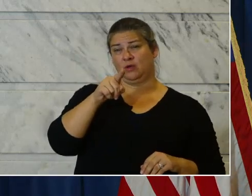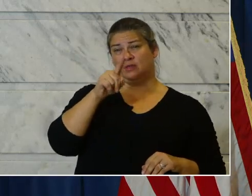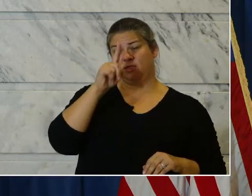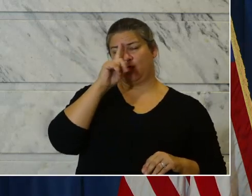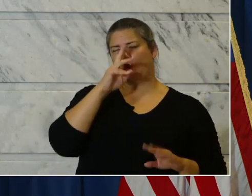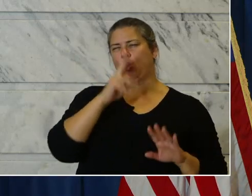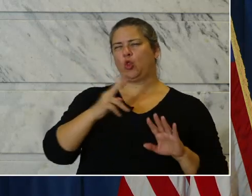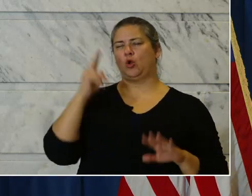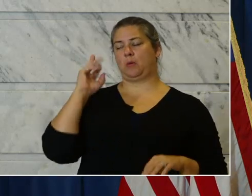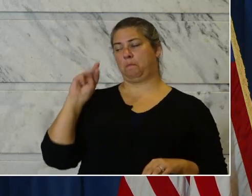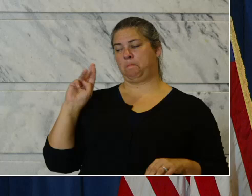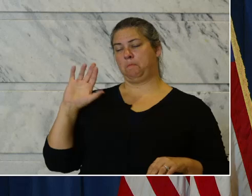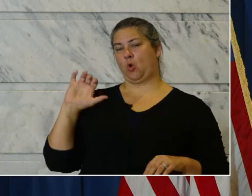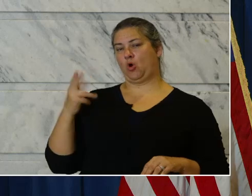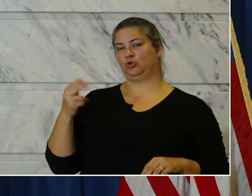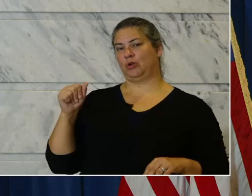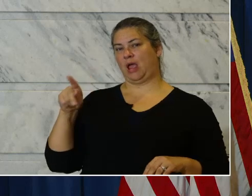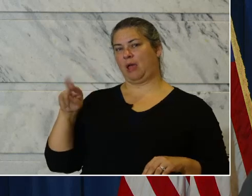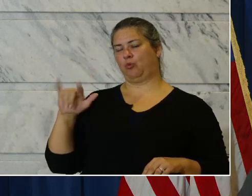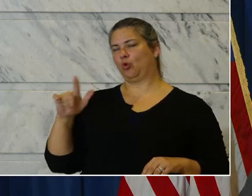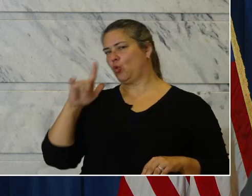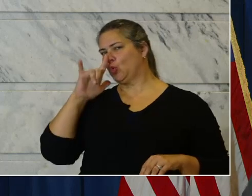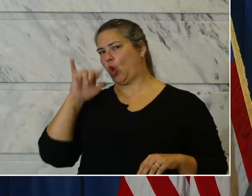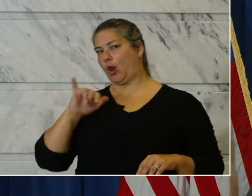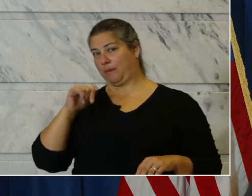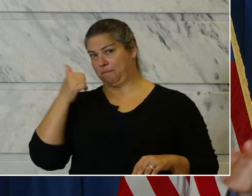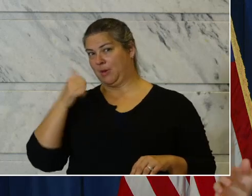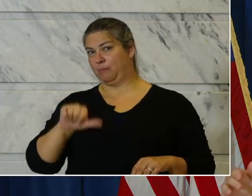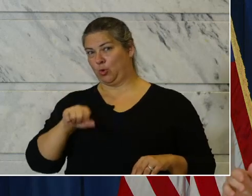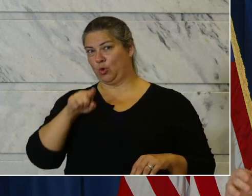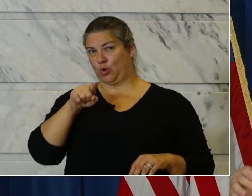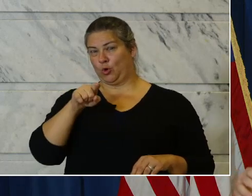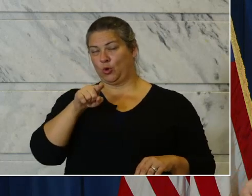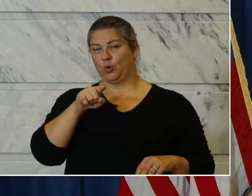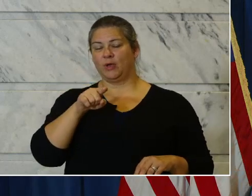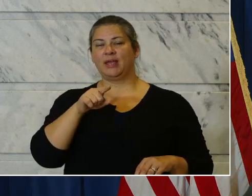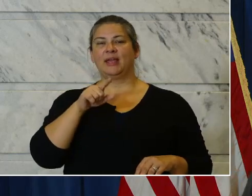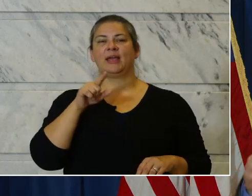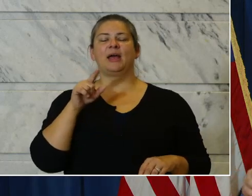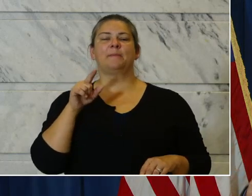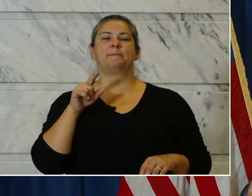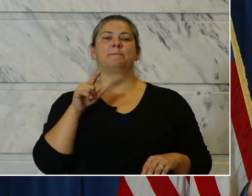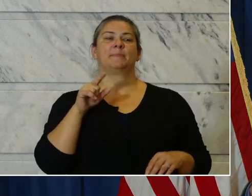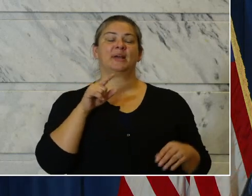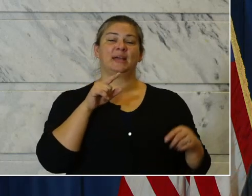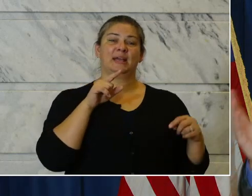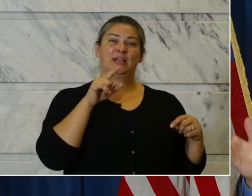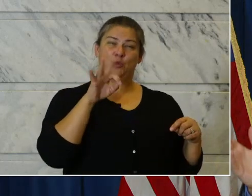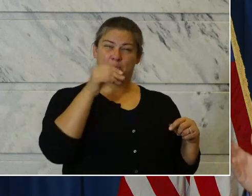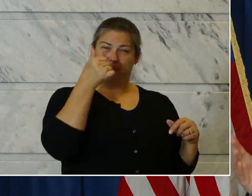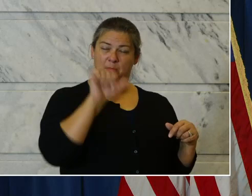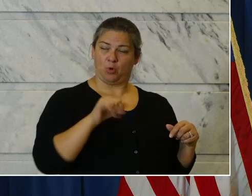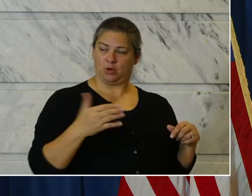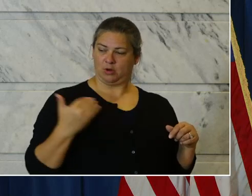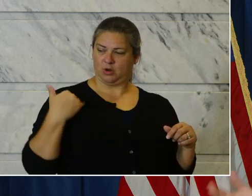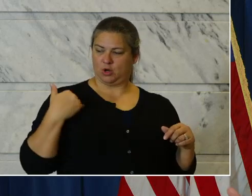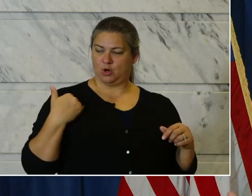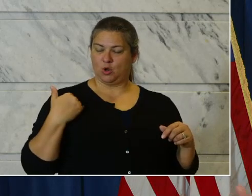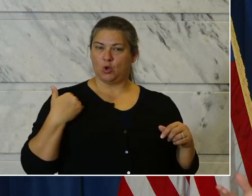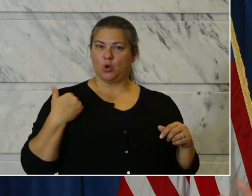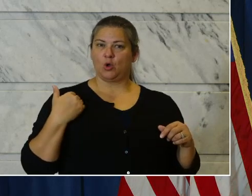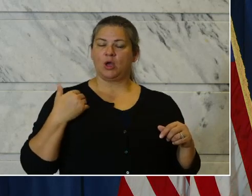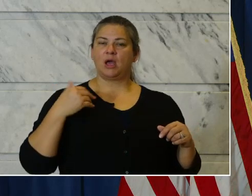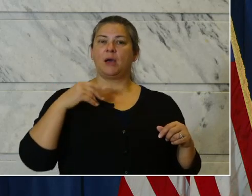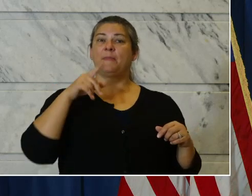April, remember what that was like. And anyone who was alive after September 11th and remembers that, remember how quiet it was for 2 days. There were